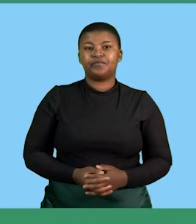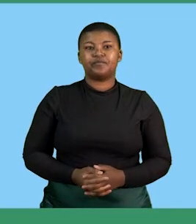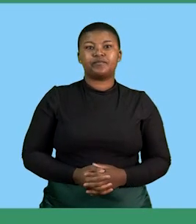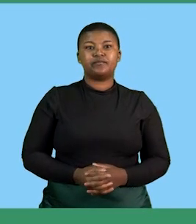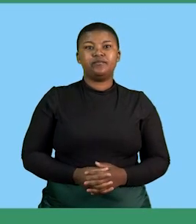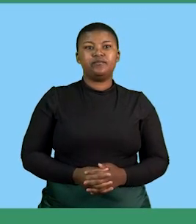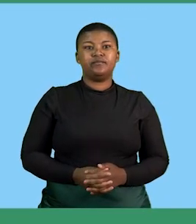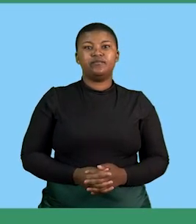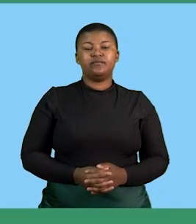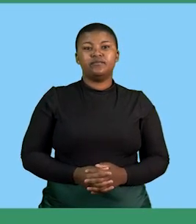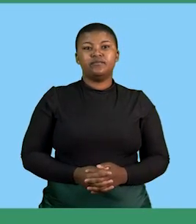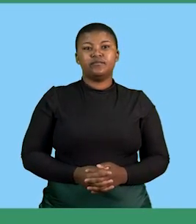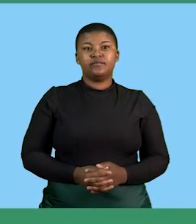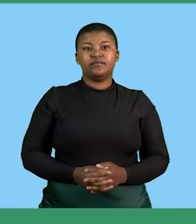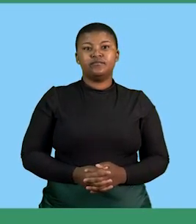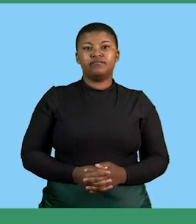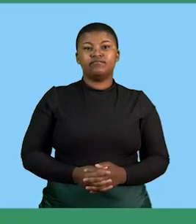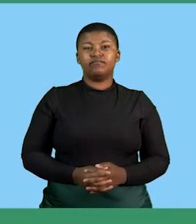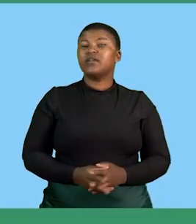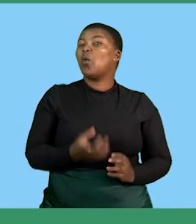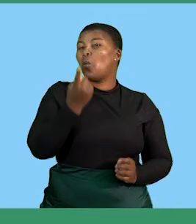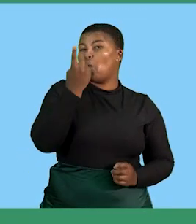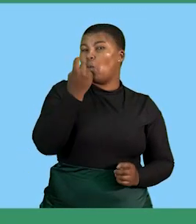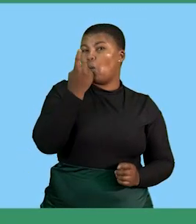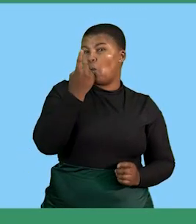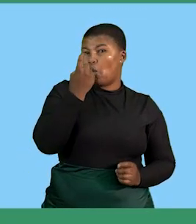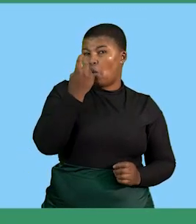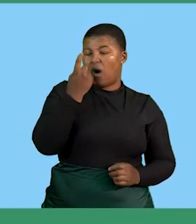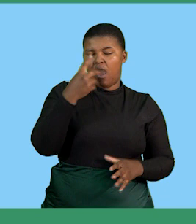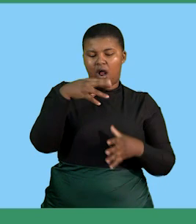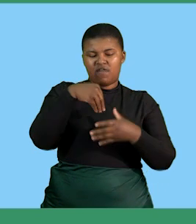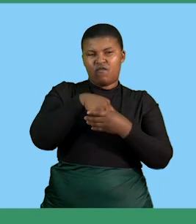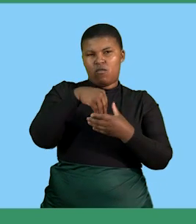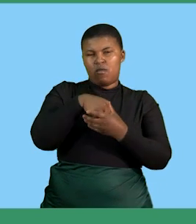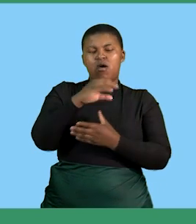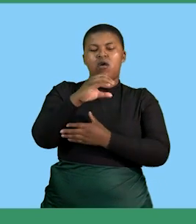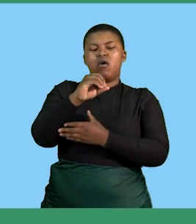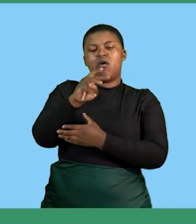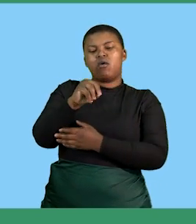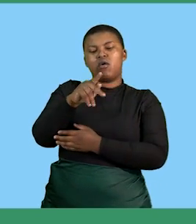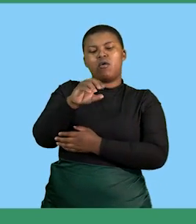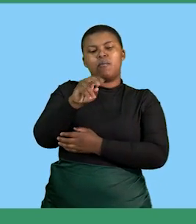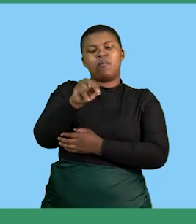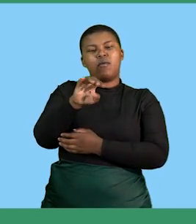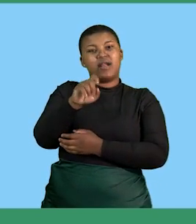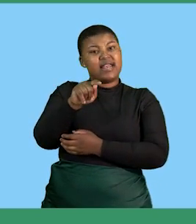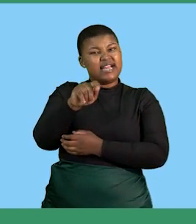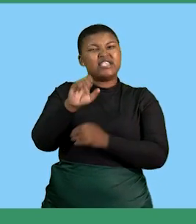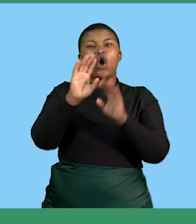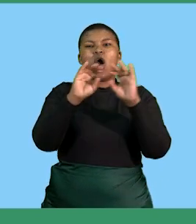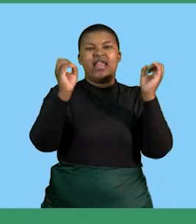scenario. Okay, so then one specific component is the other organizations. We will also give examples